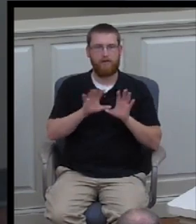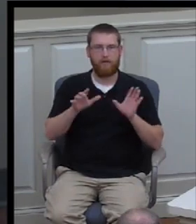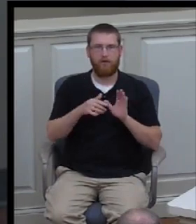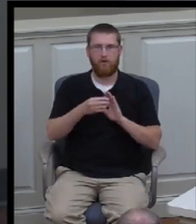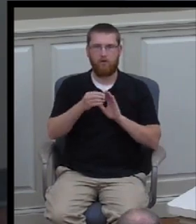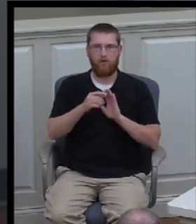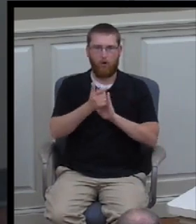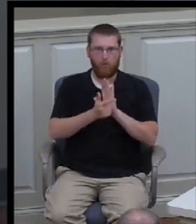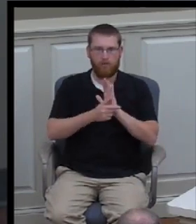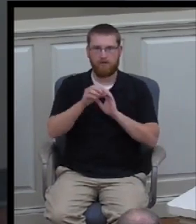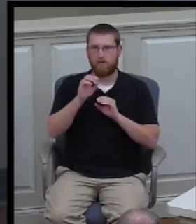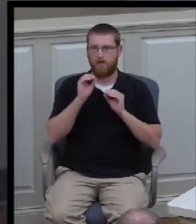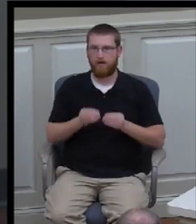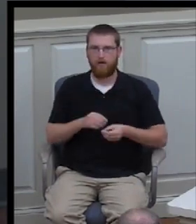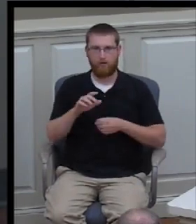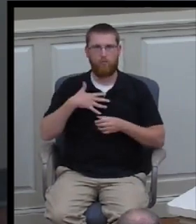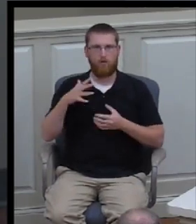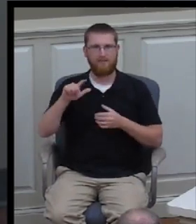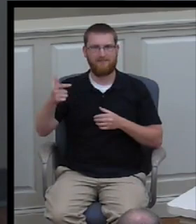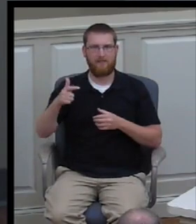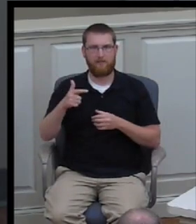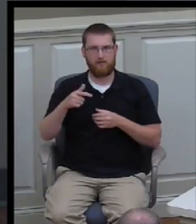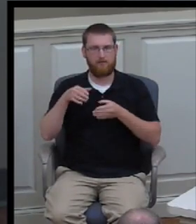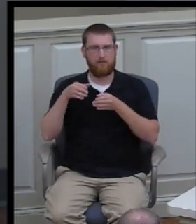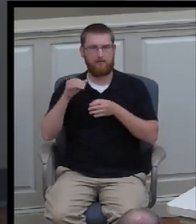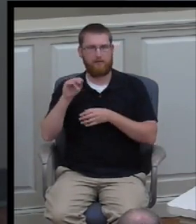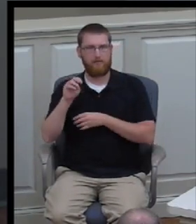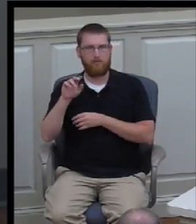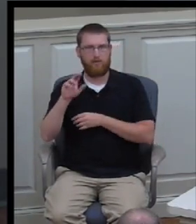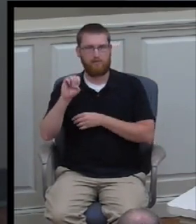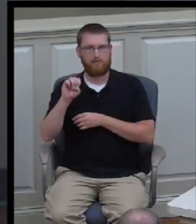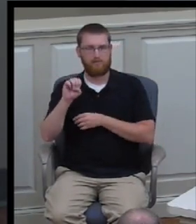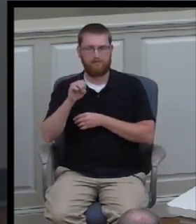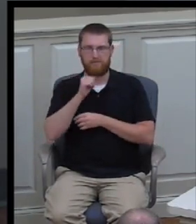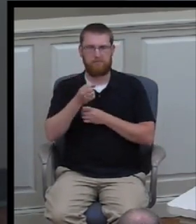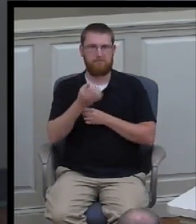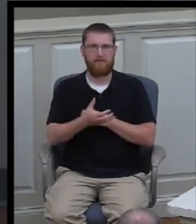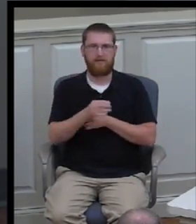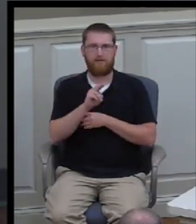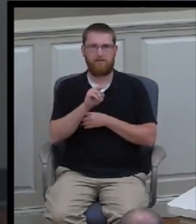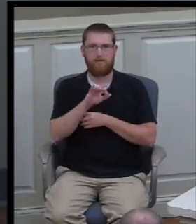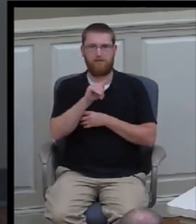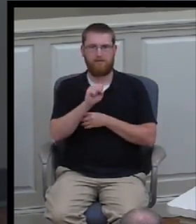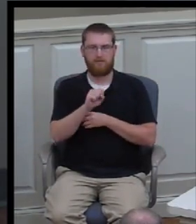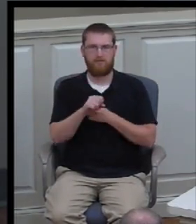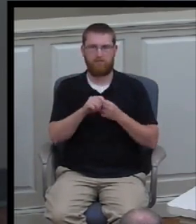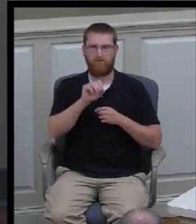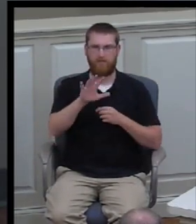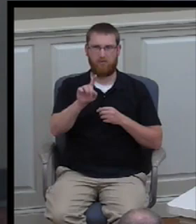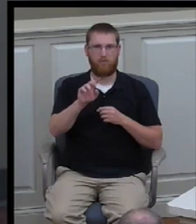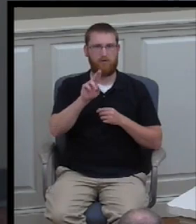or the subregs on when you want a second entrance. But that's not that many units to have a single entrance in for just